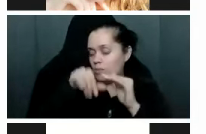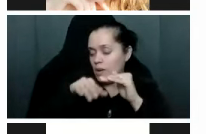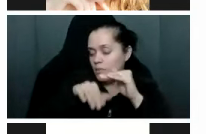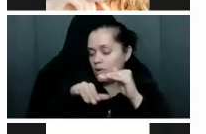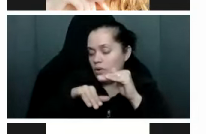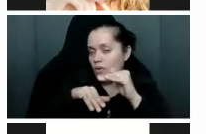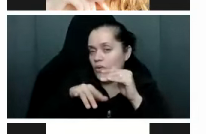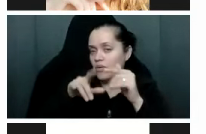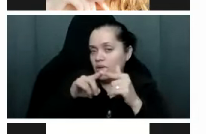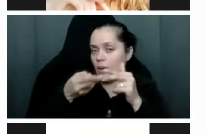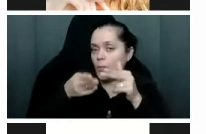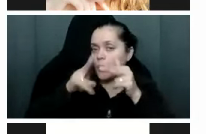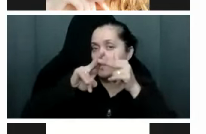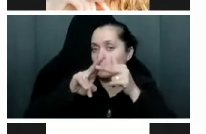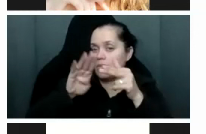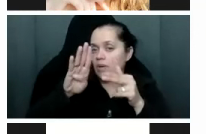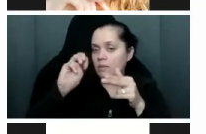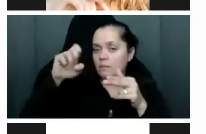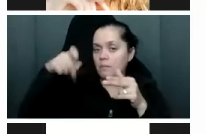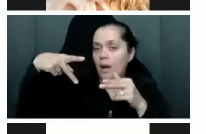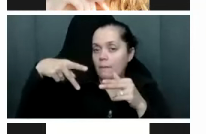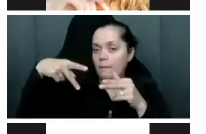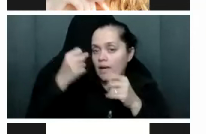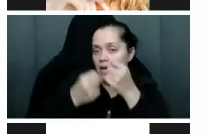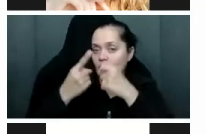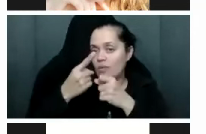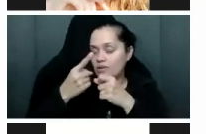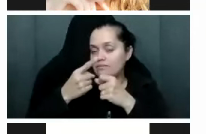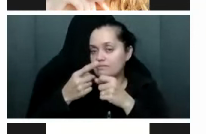the bump happens.